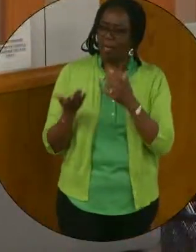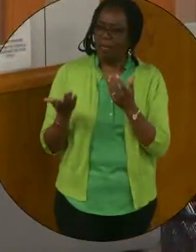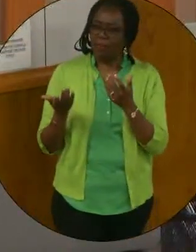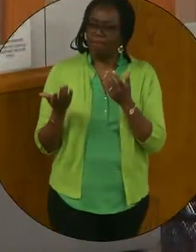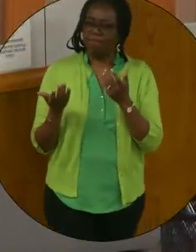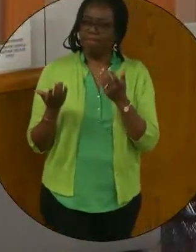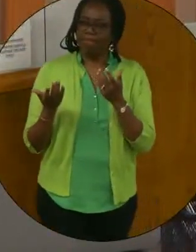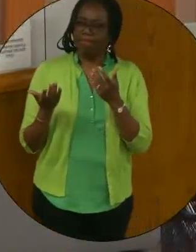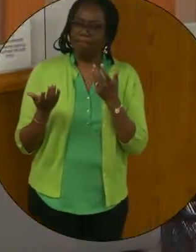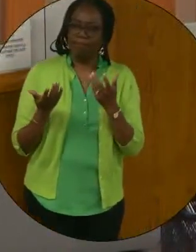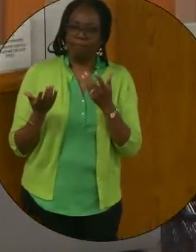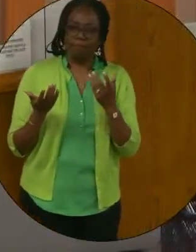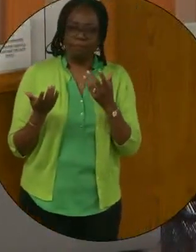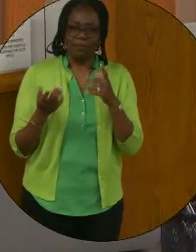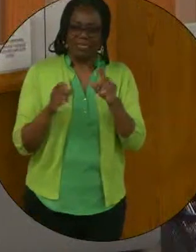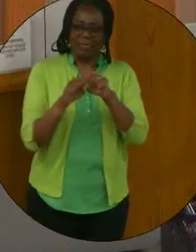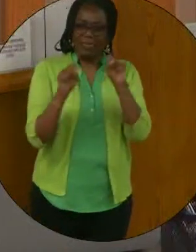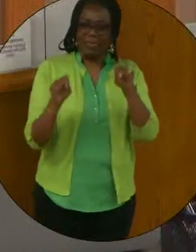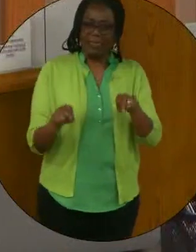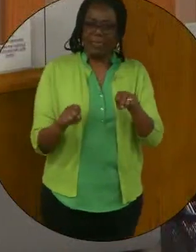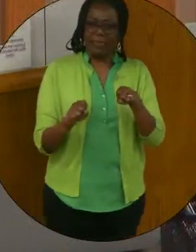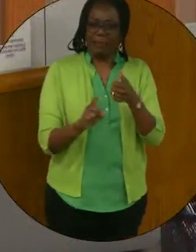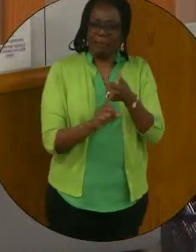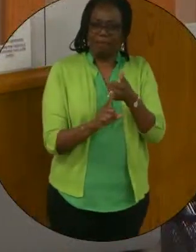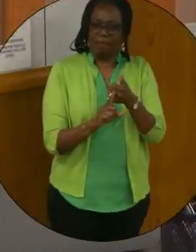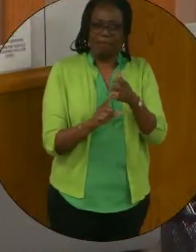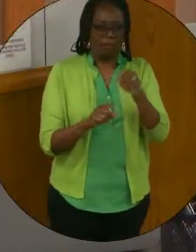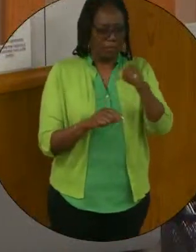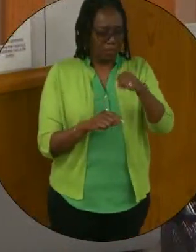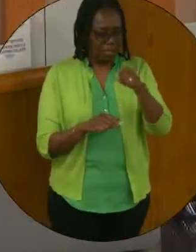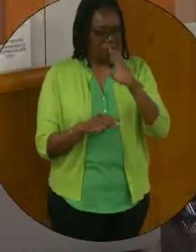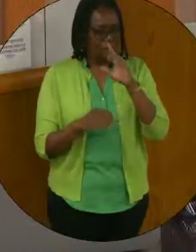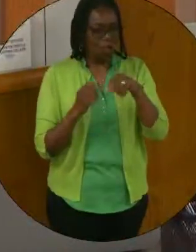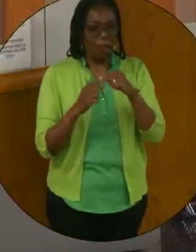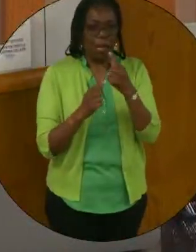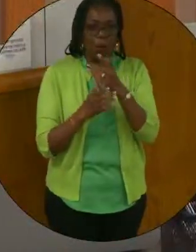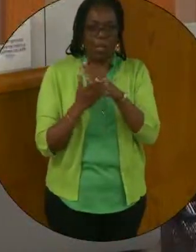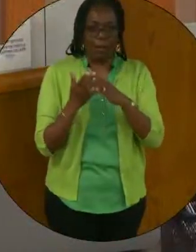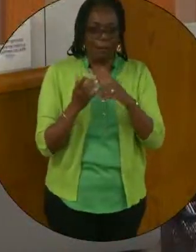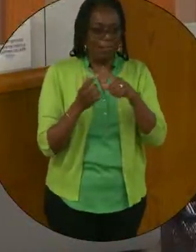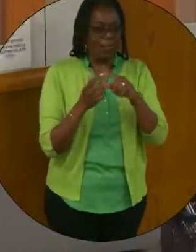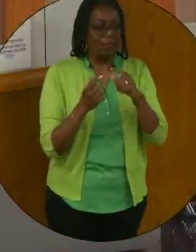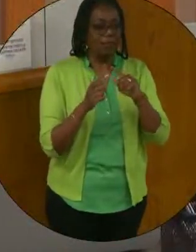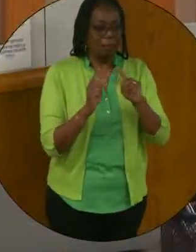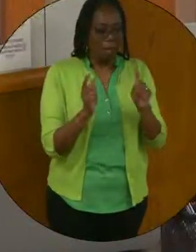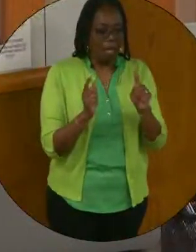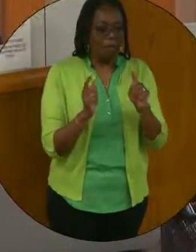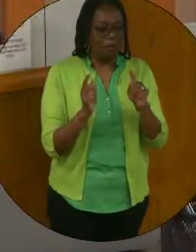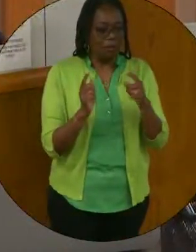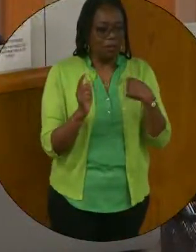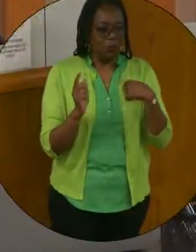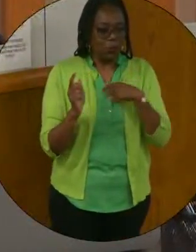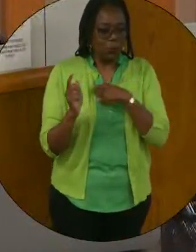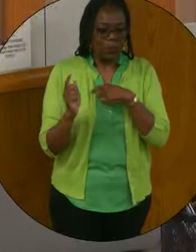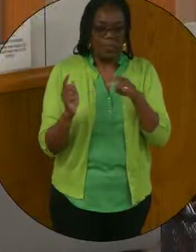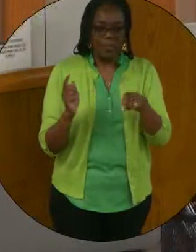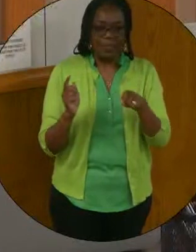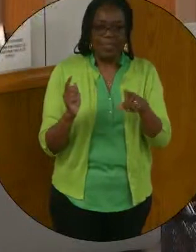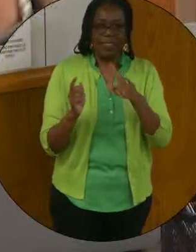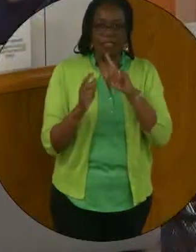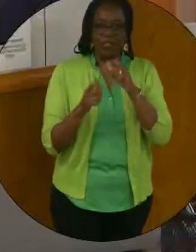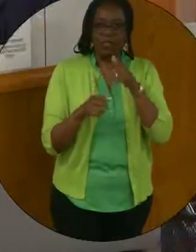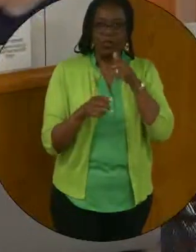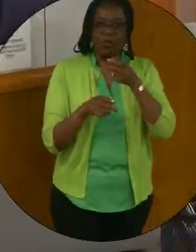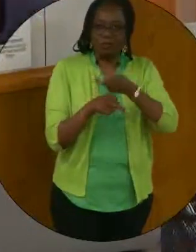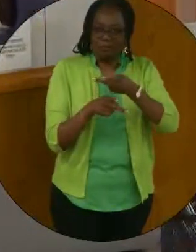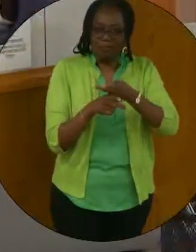the system that, yes, we talked about one piece, remediation, but we need to retain our